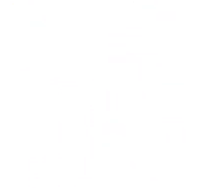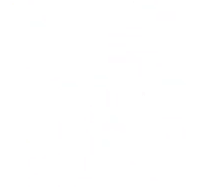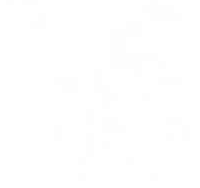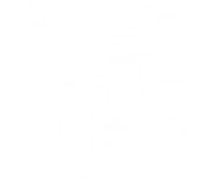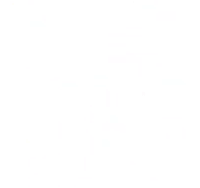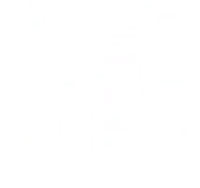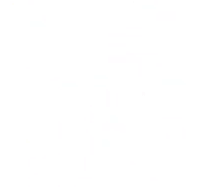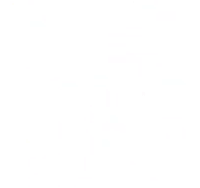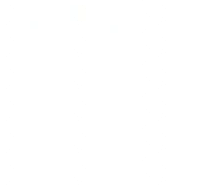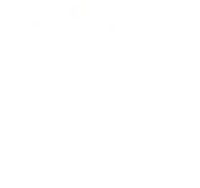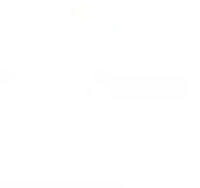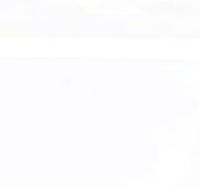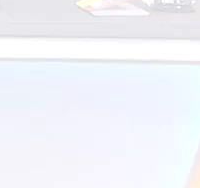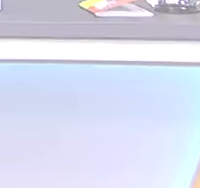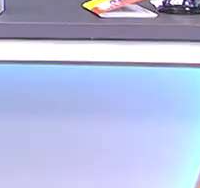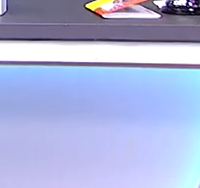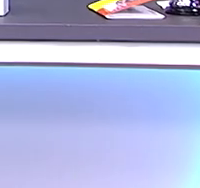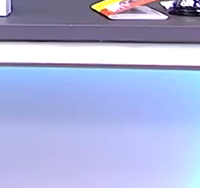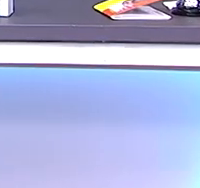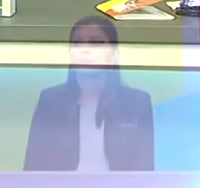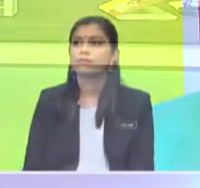TV KPM.